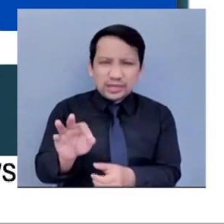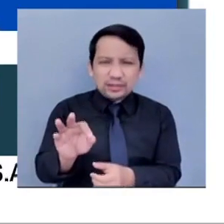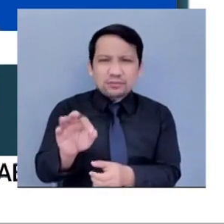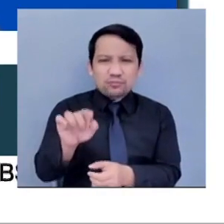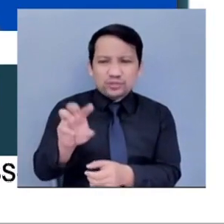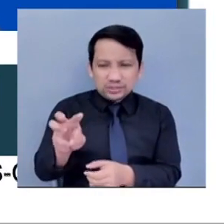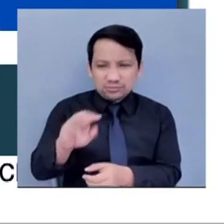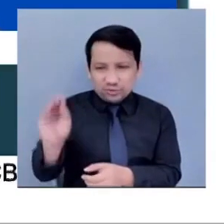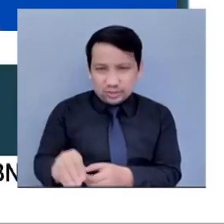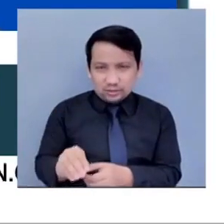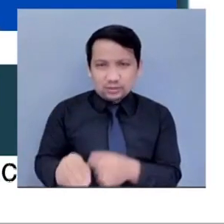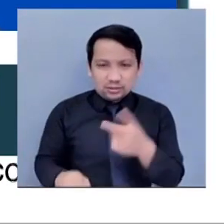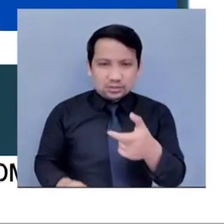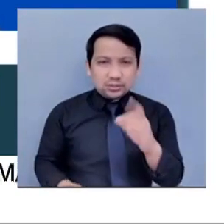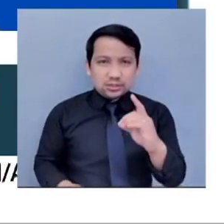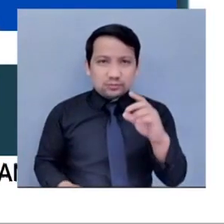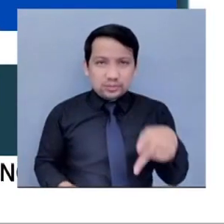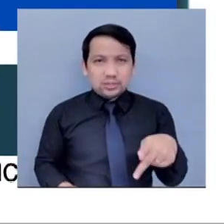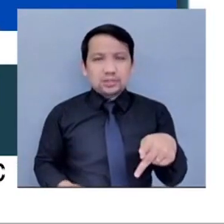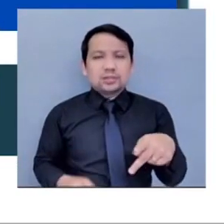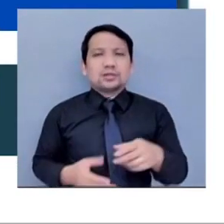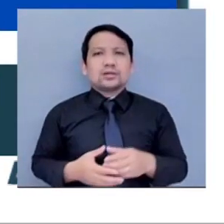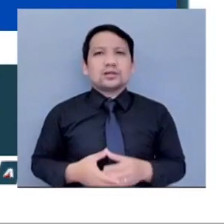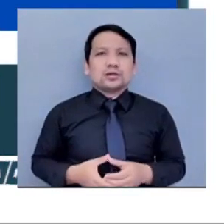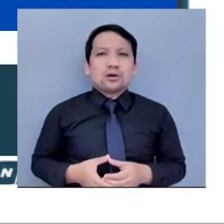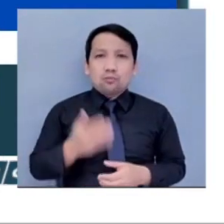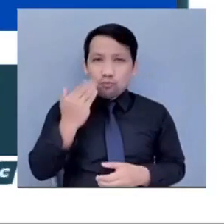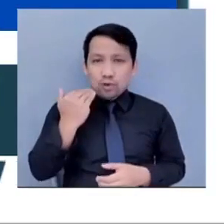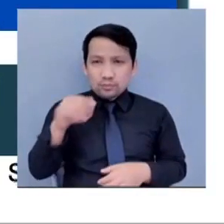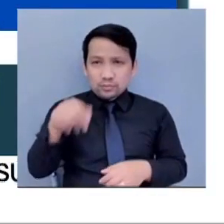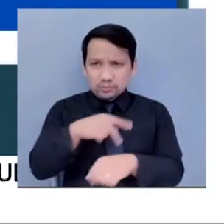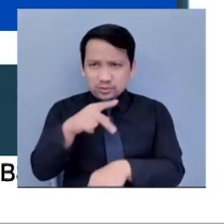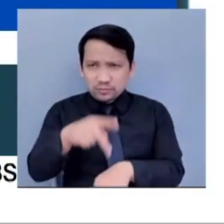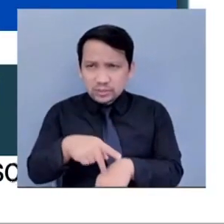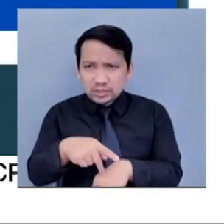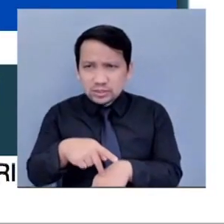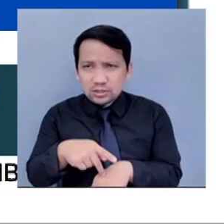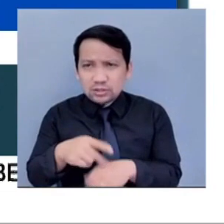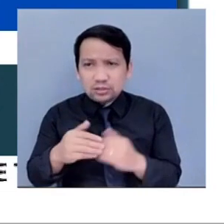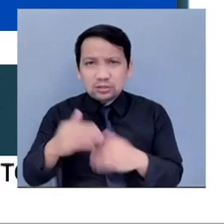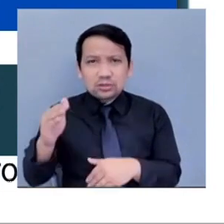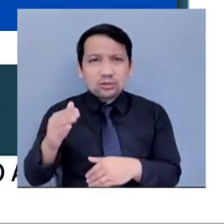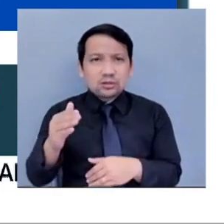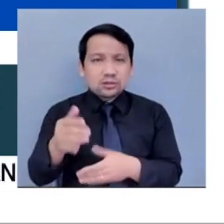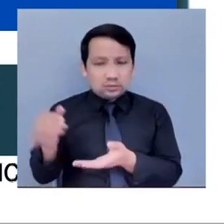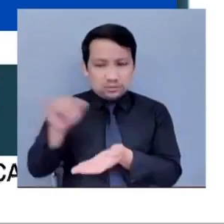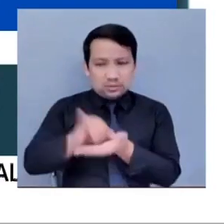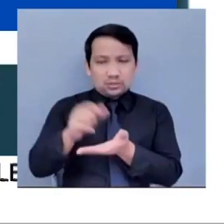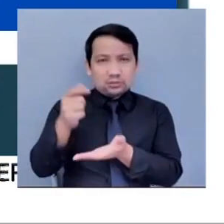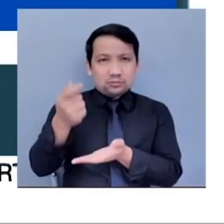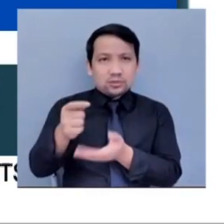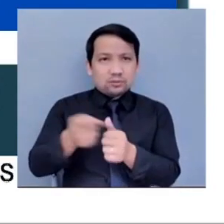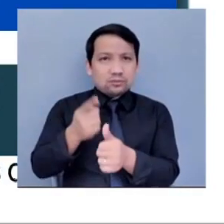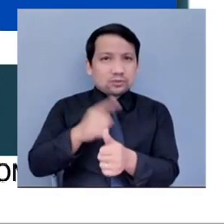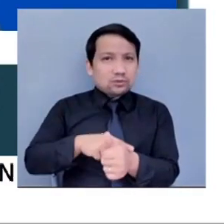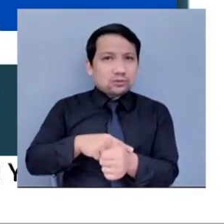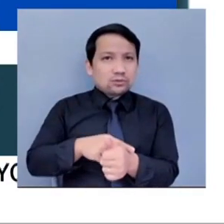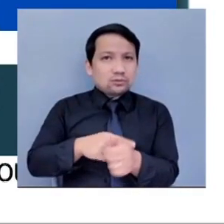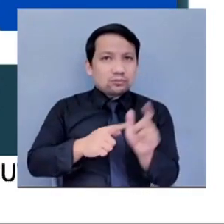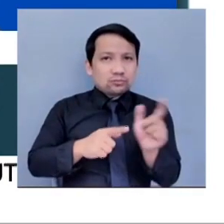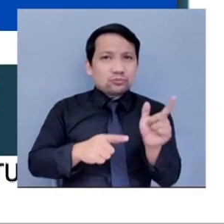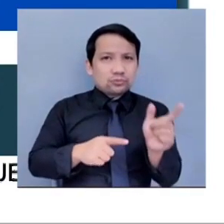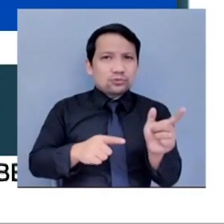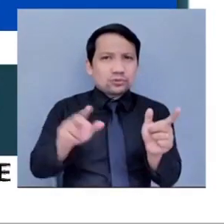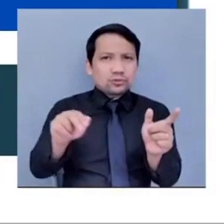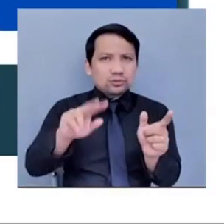39.6% of GDP. That's the lowest in recent memory. That's why the country was upgraded to investment grade for the first time since 2013, and that